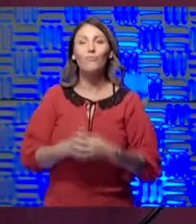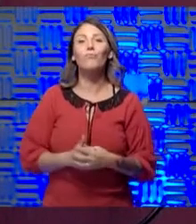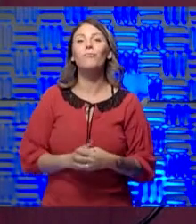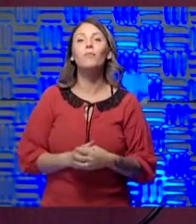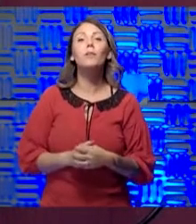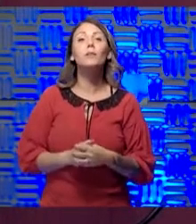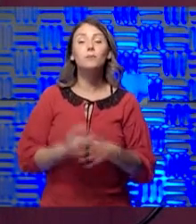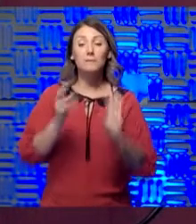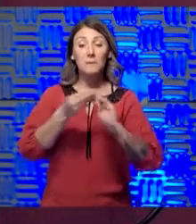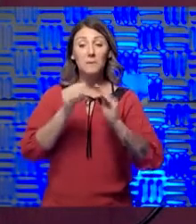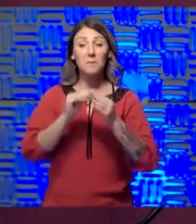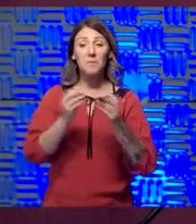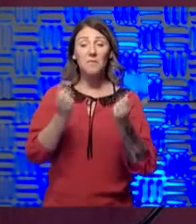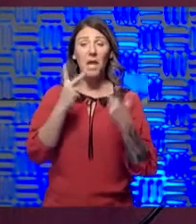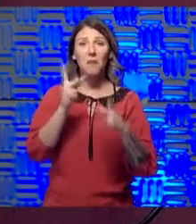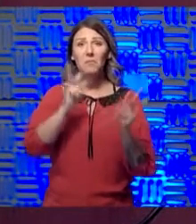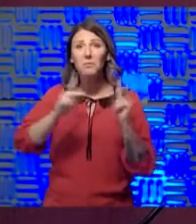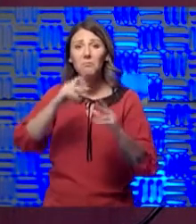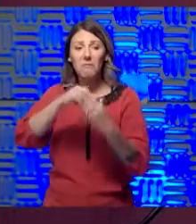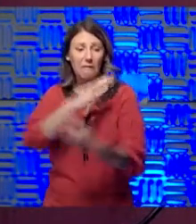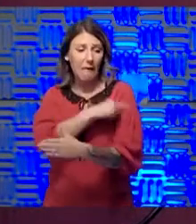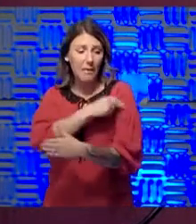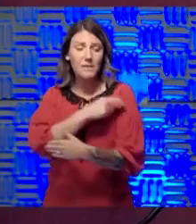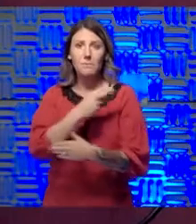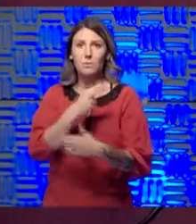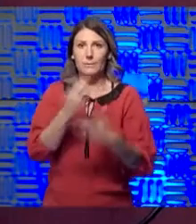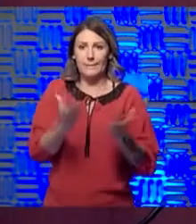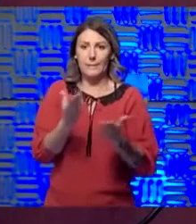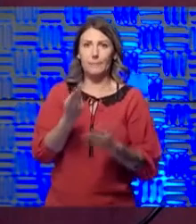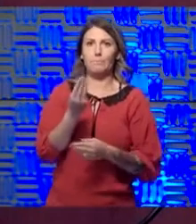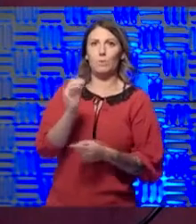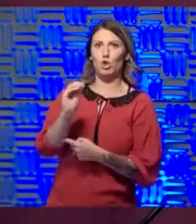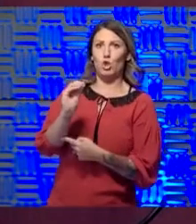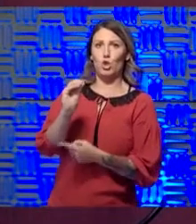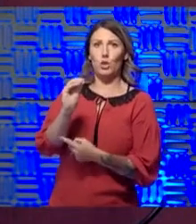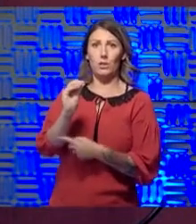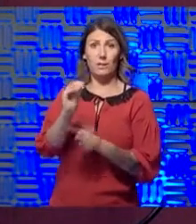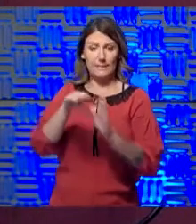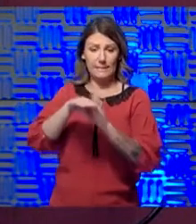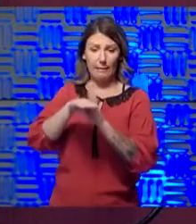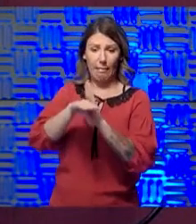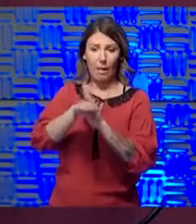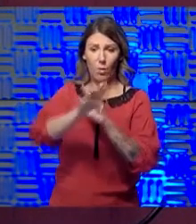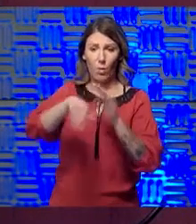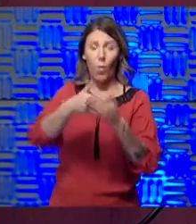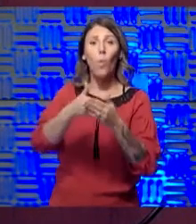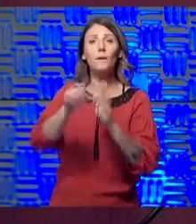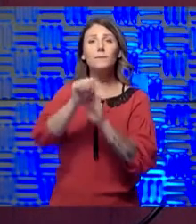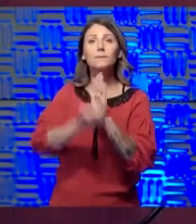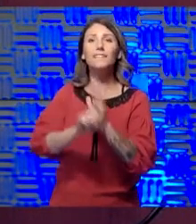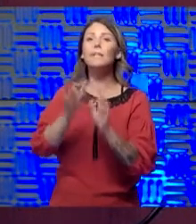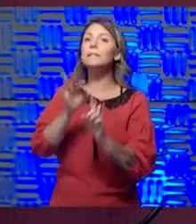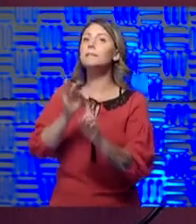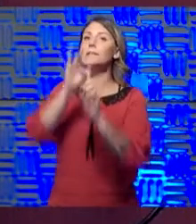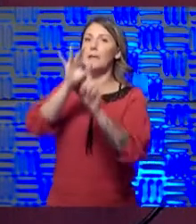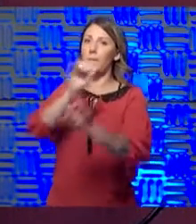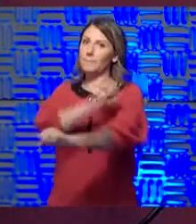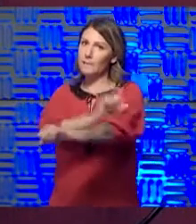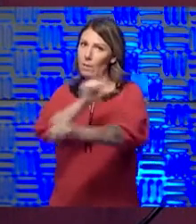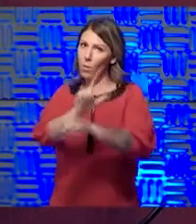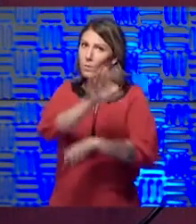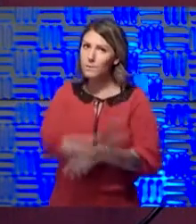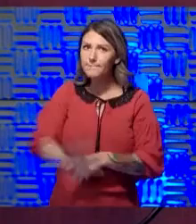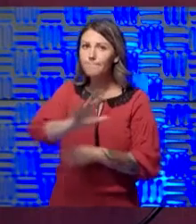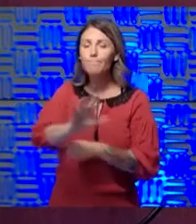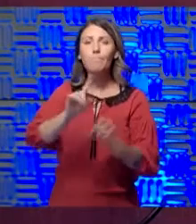The number of hospitalizations in Missouri, for example, has continued to decline across the state with the exception of the St. Louis area. And I think that's